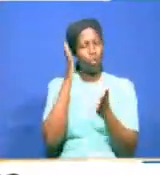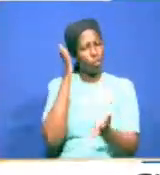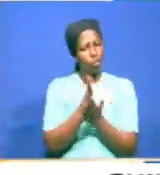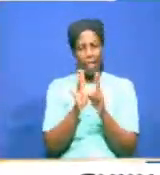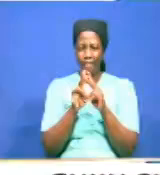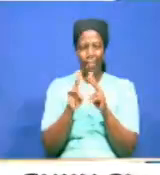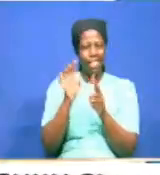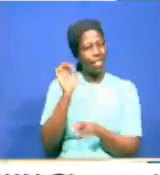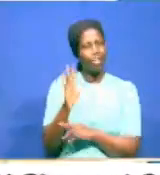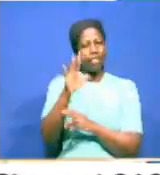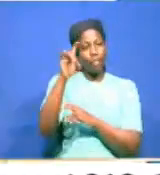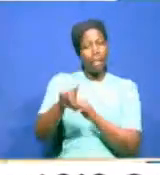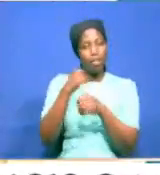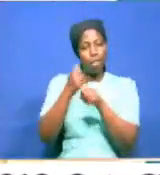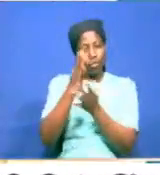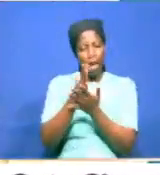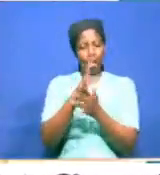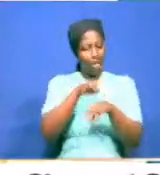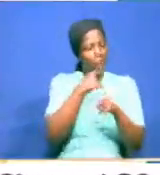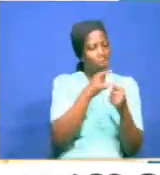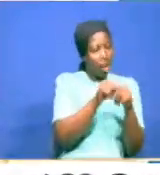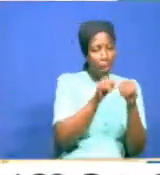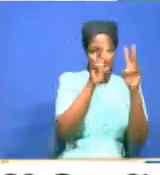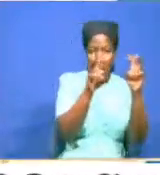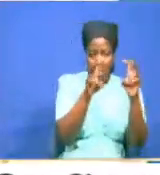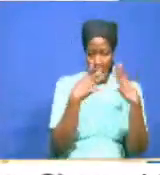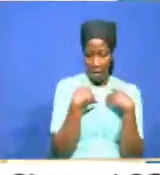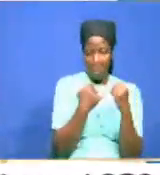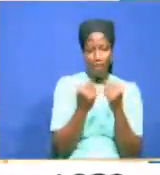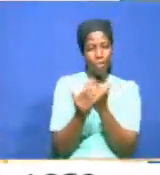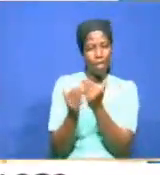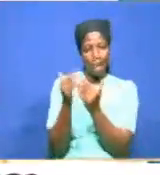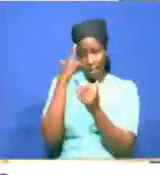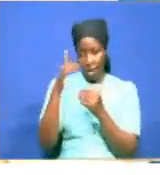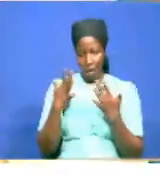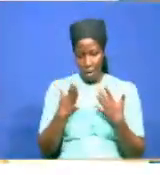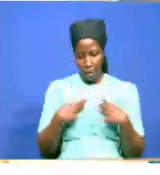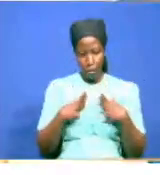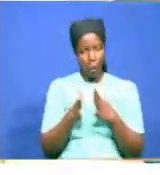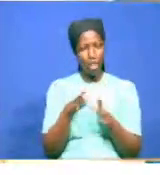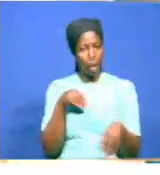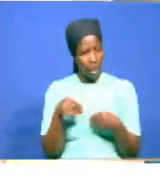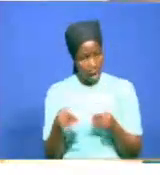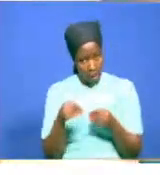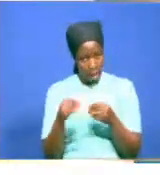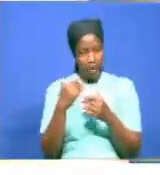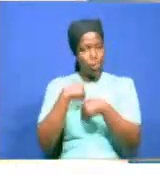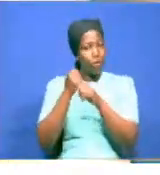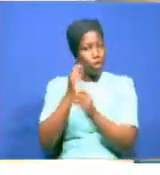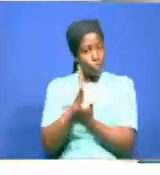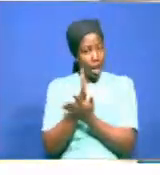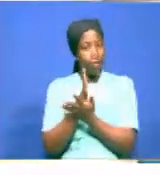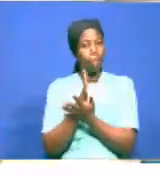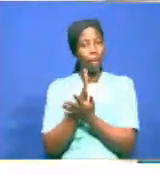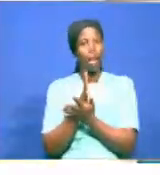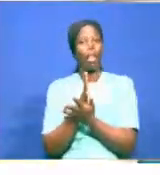to ensure yes. that when it comes to health matters, mm-hmm. we also care about our persons with disabilities yes. so that we are